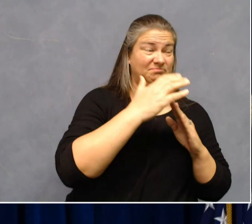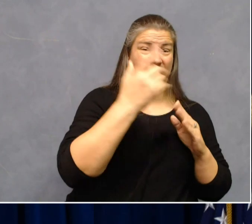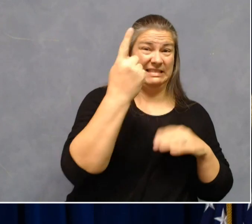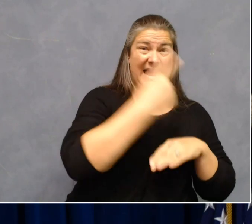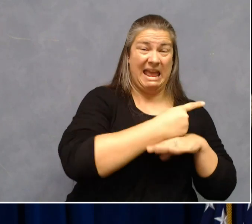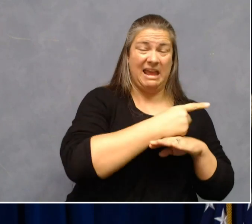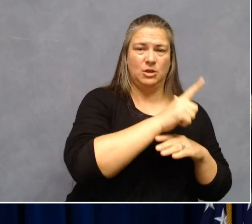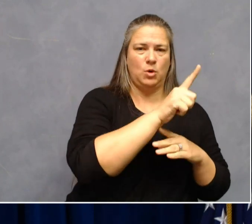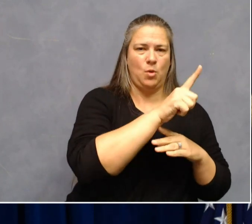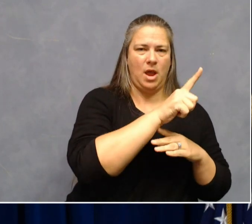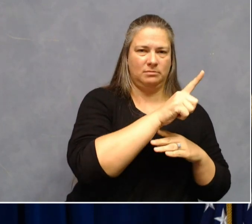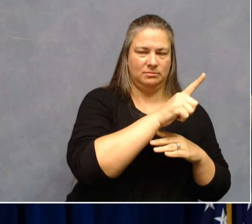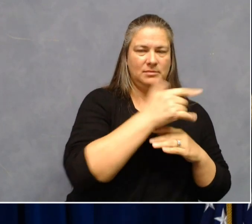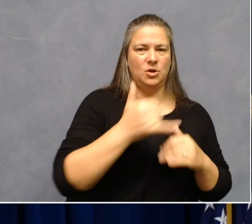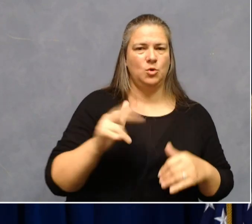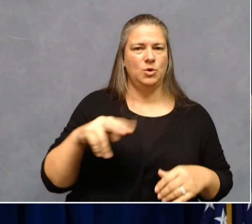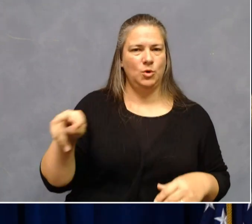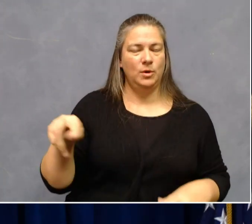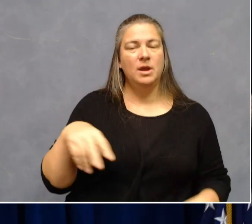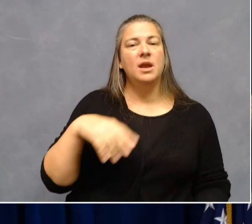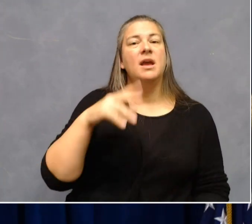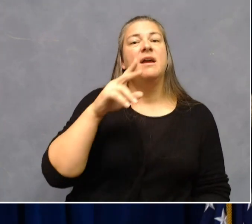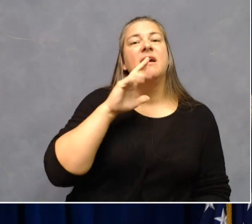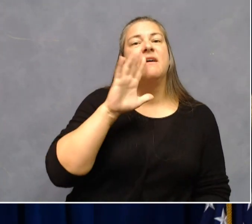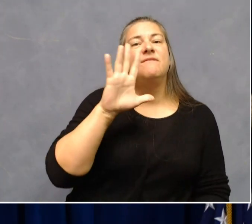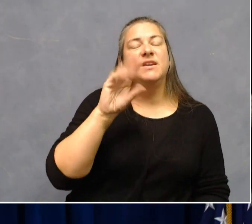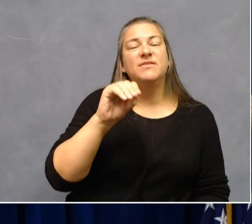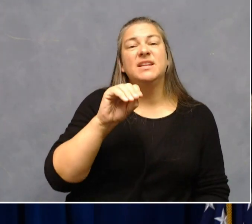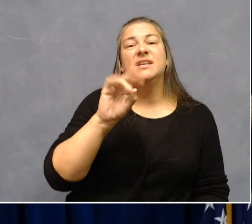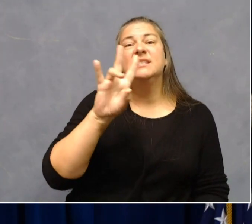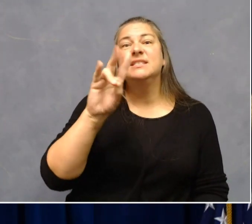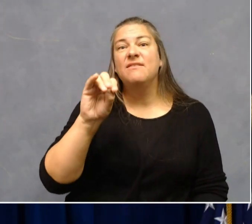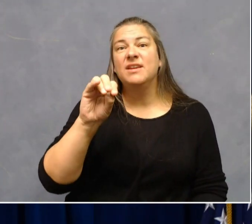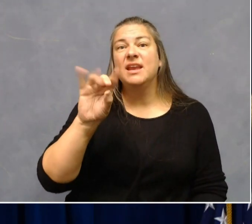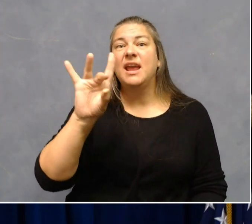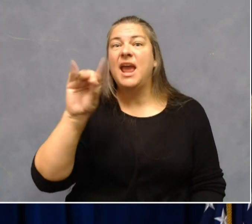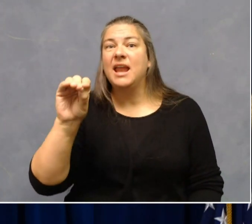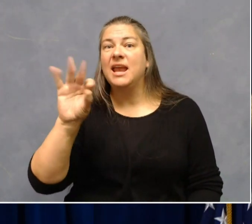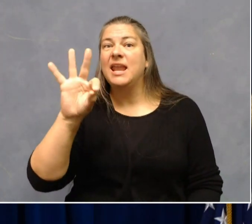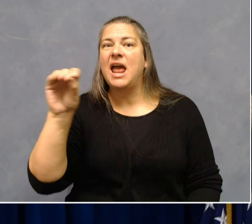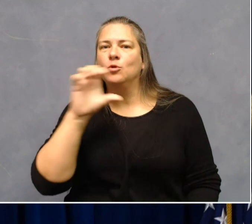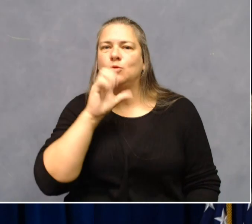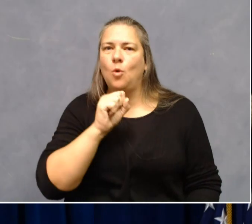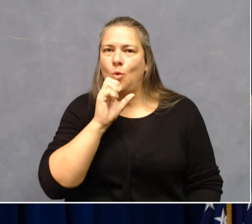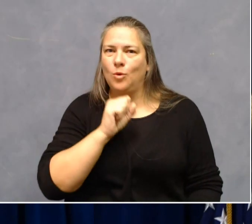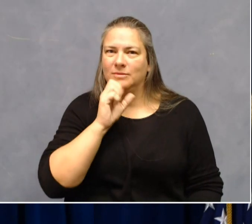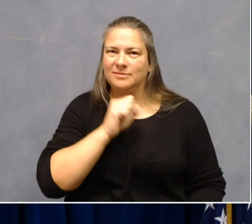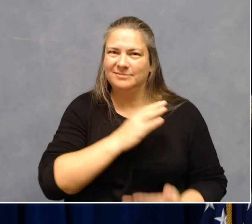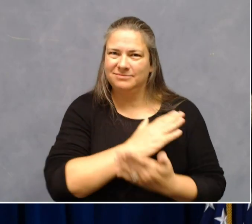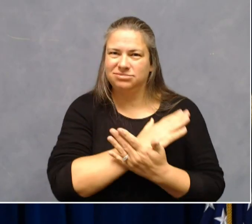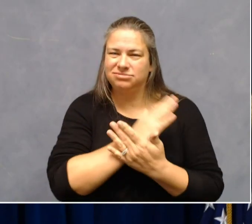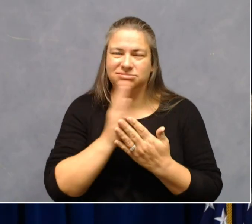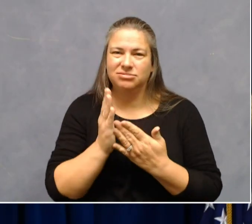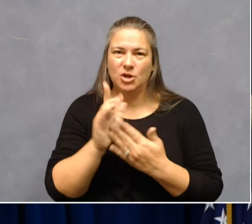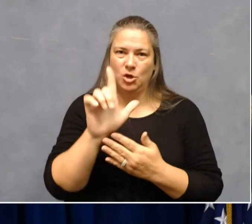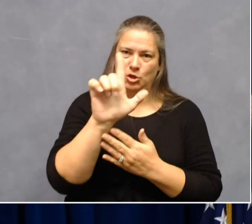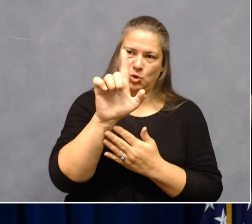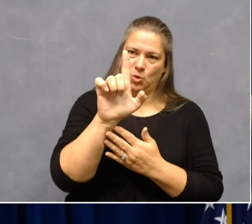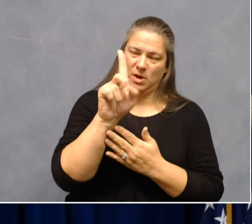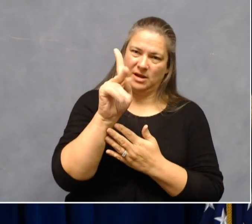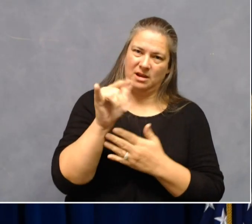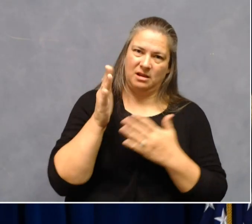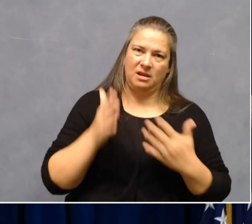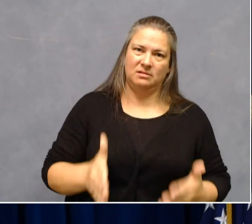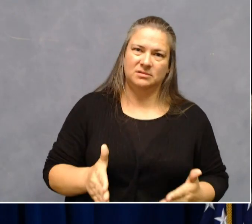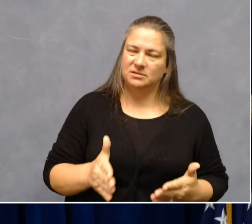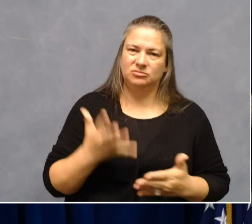50s, 60s, 70s, 80s, and 90s. These are 21 Kentuckians that are no longer with us, whose